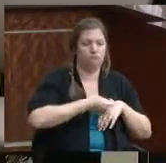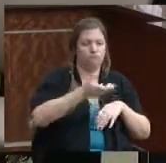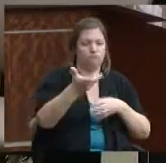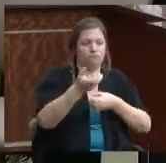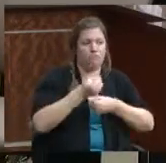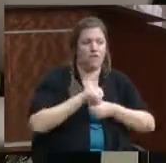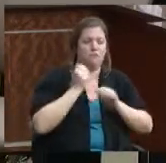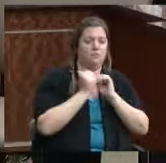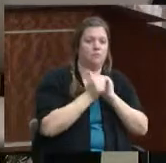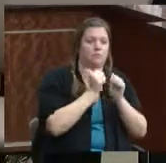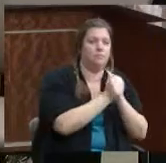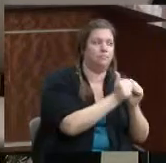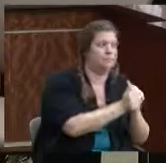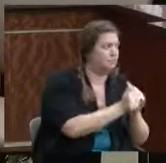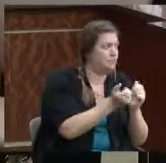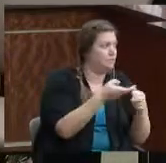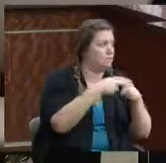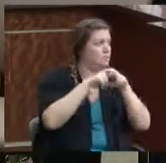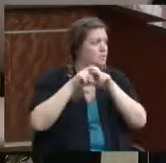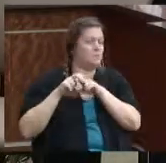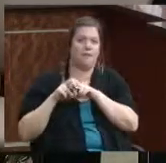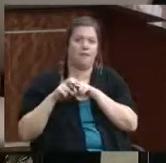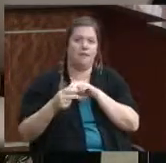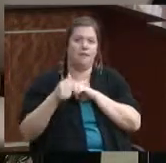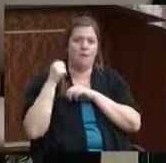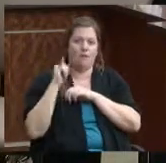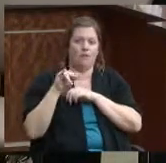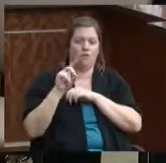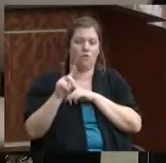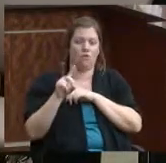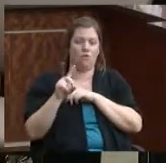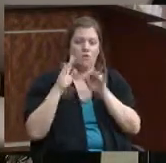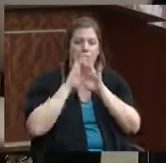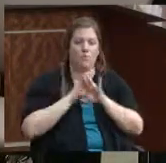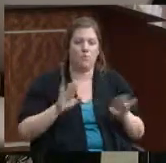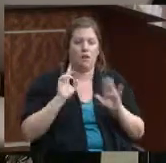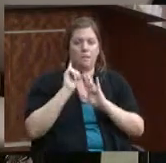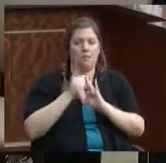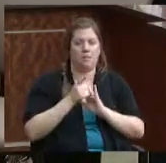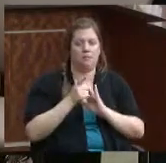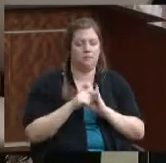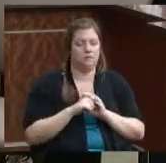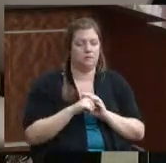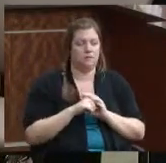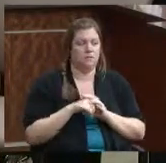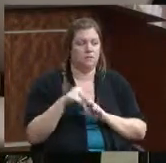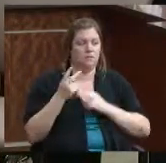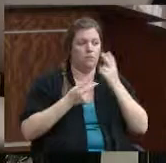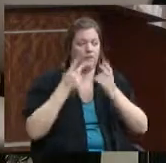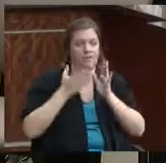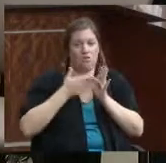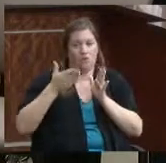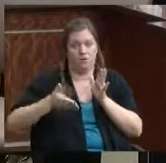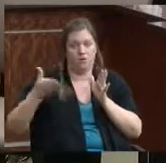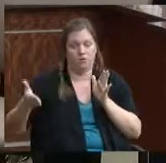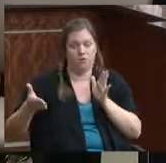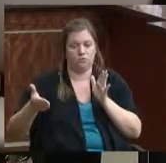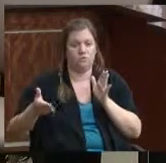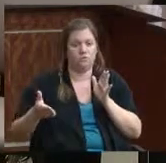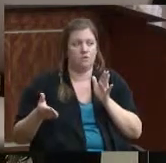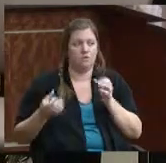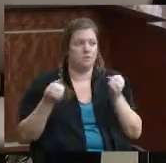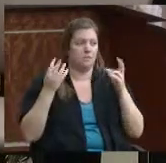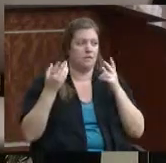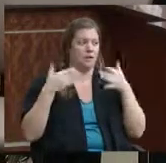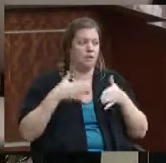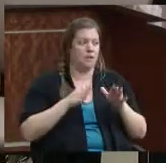run races, and sometimes just sat out along that backyard to have a quiet moment. And we visit our neighbors. We contribute in